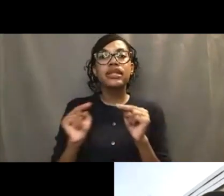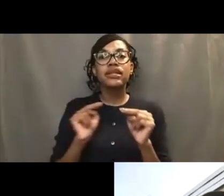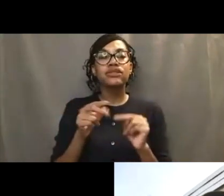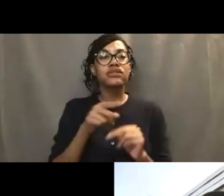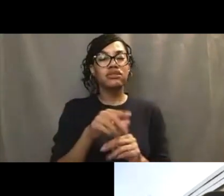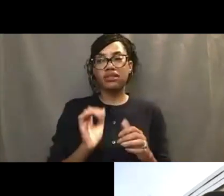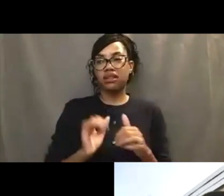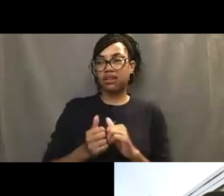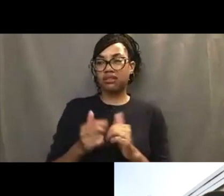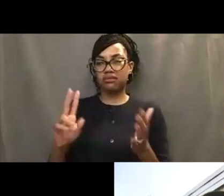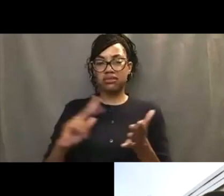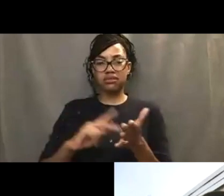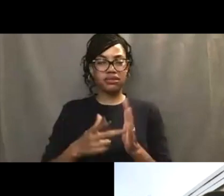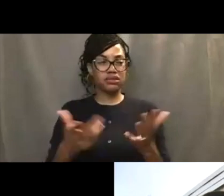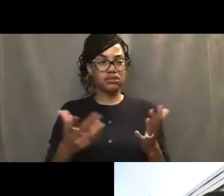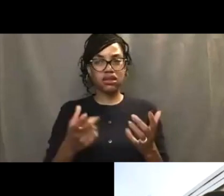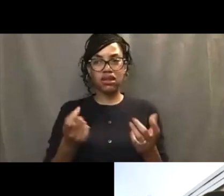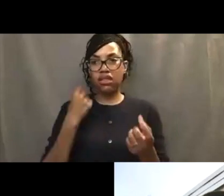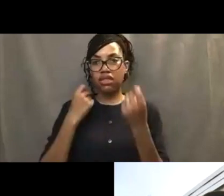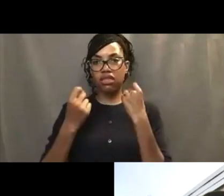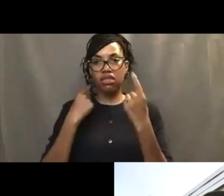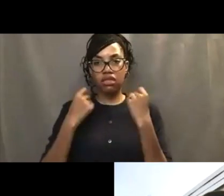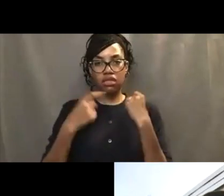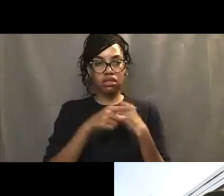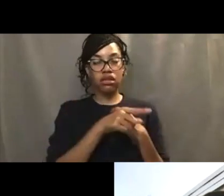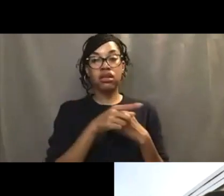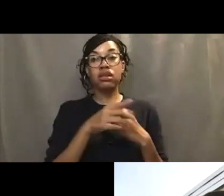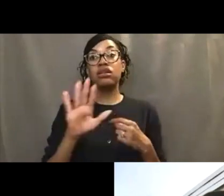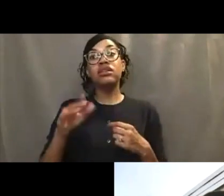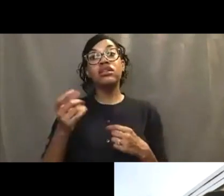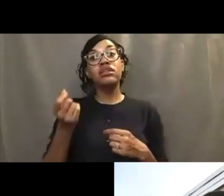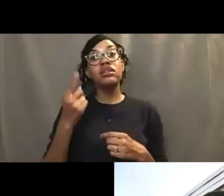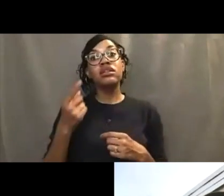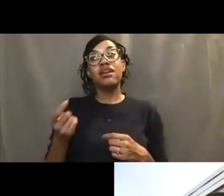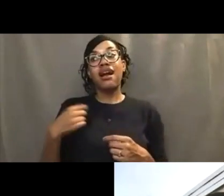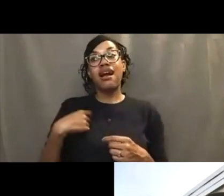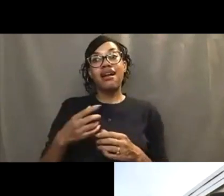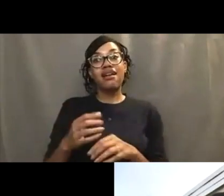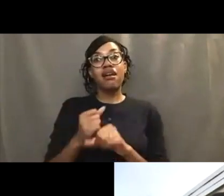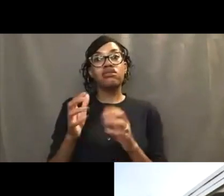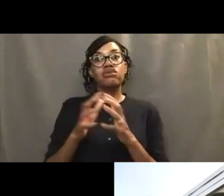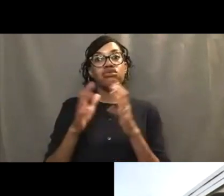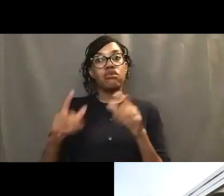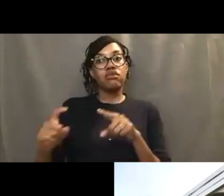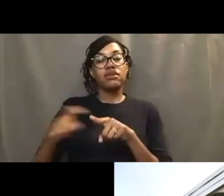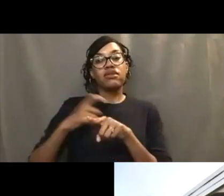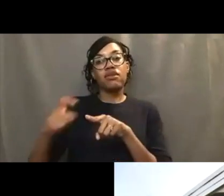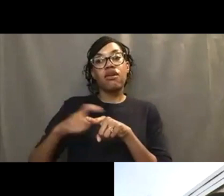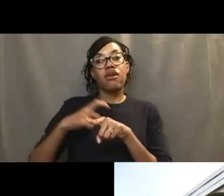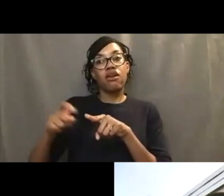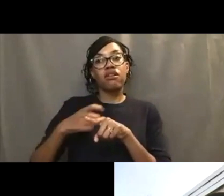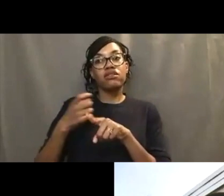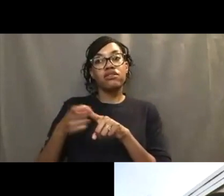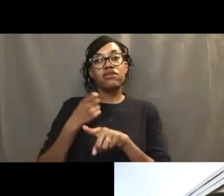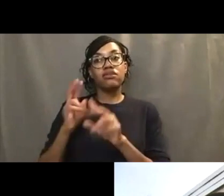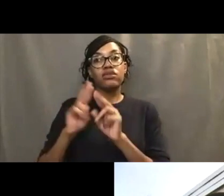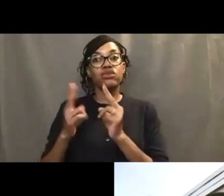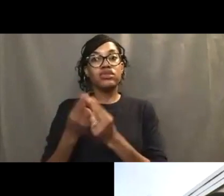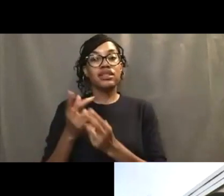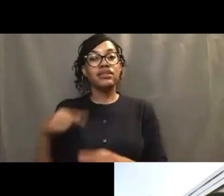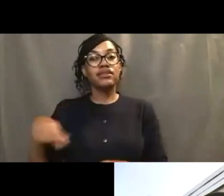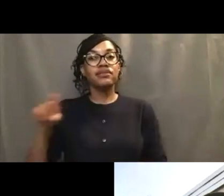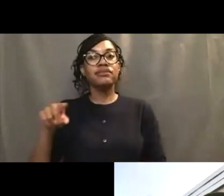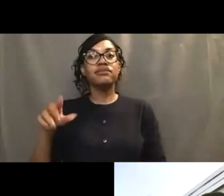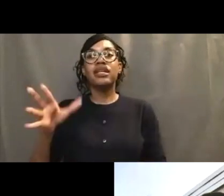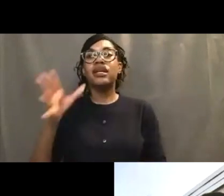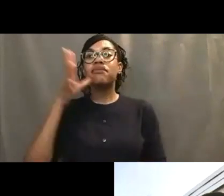so oftentimes, I mean, I got so many calls as a parent and community organizer for the union, parents telling me